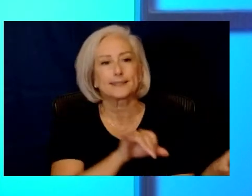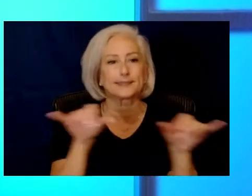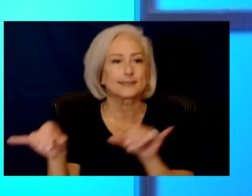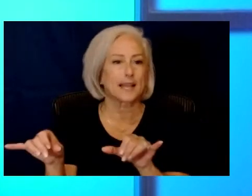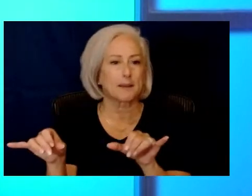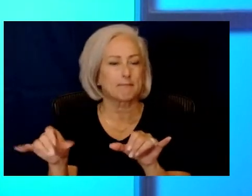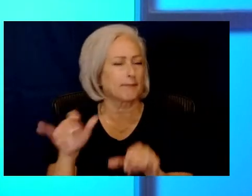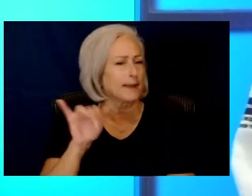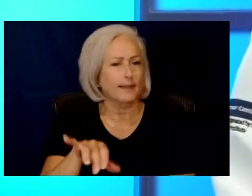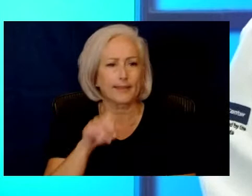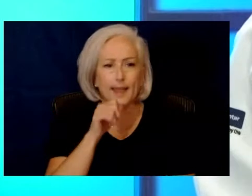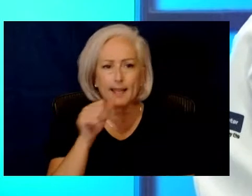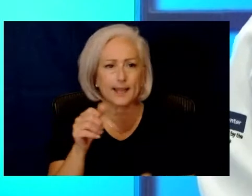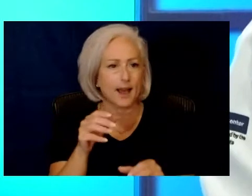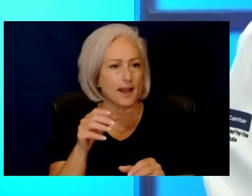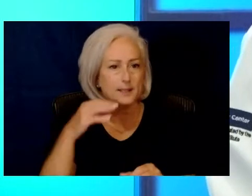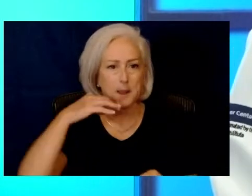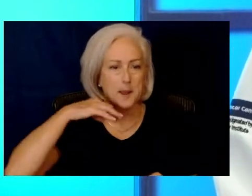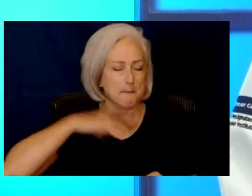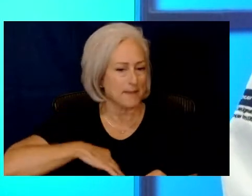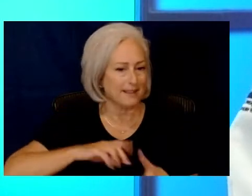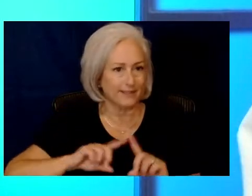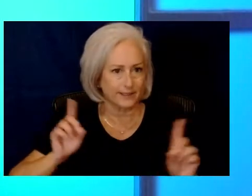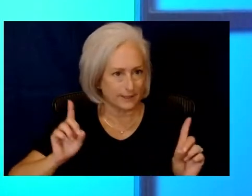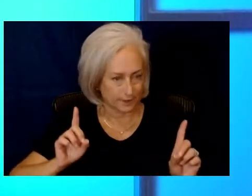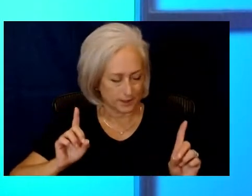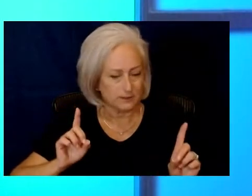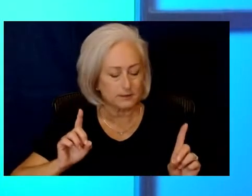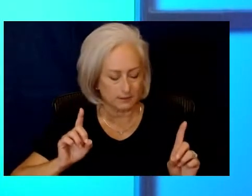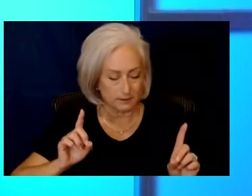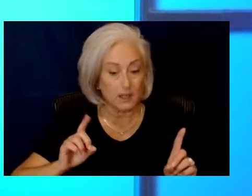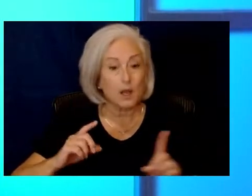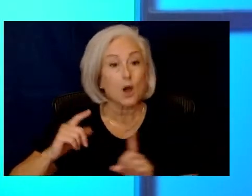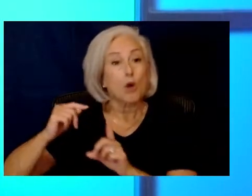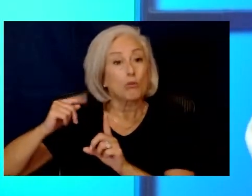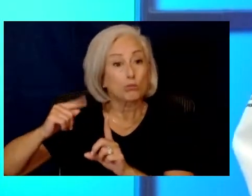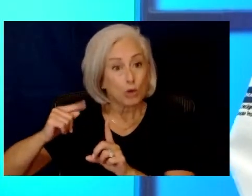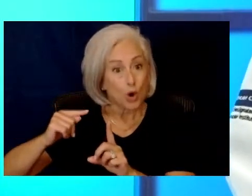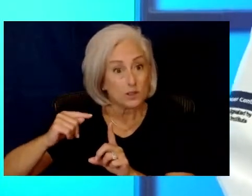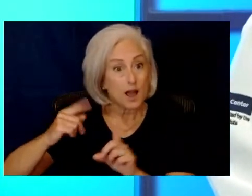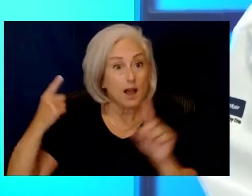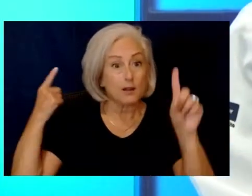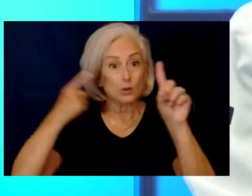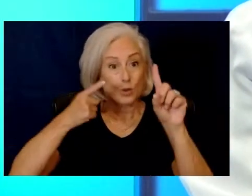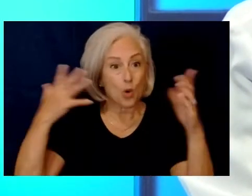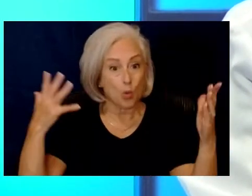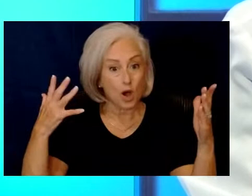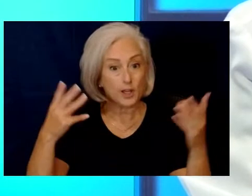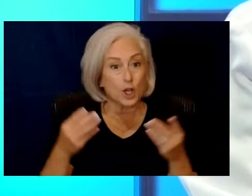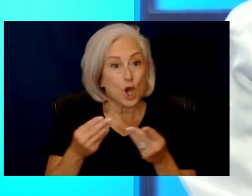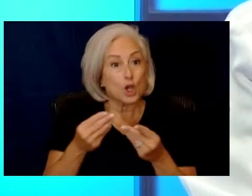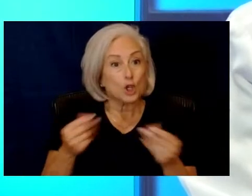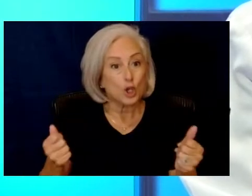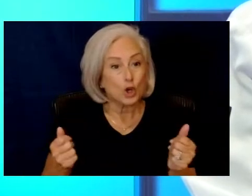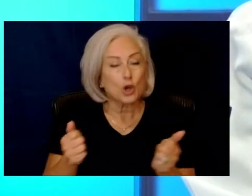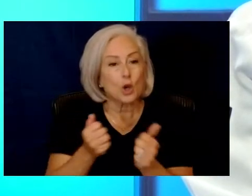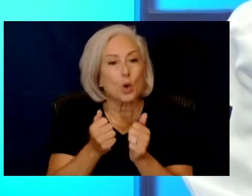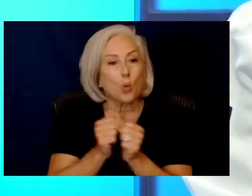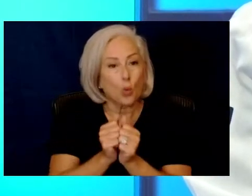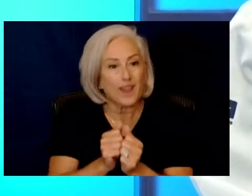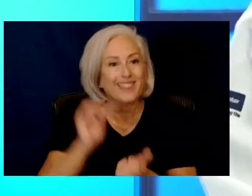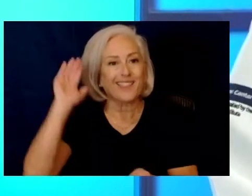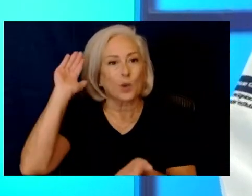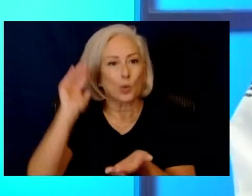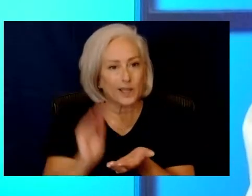just as regular radiation. The benefit of protons is be able to cure the cancer while minimizing radiation to other organs and